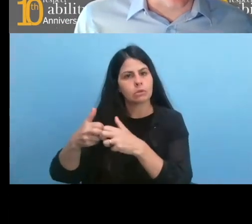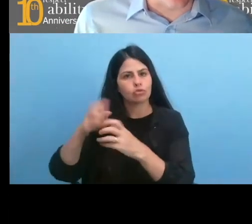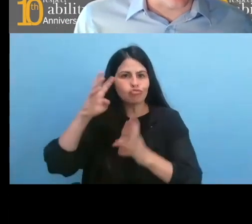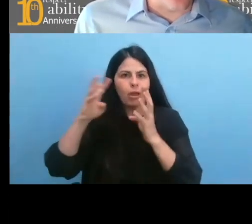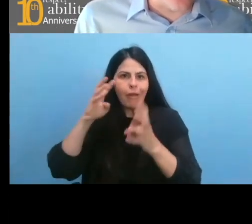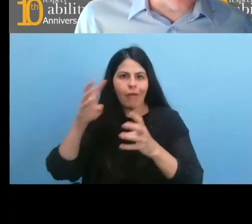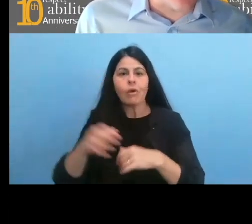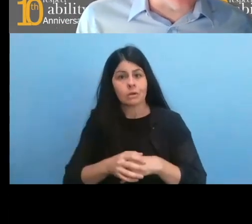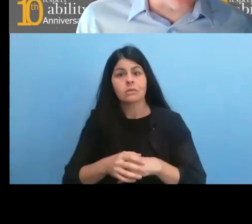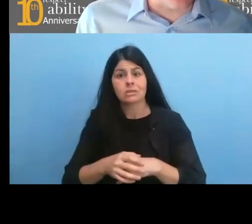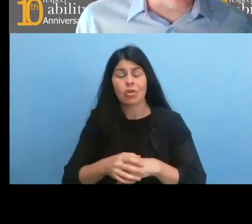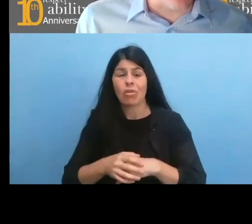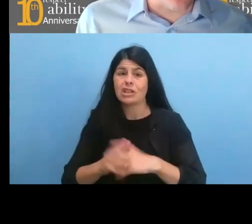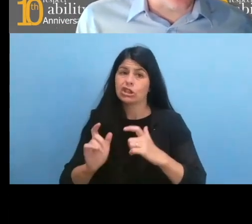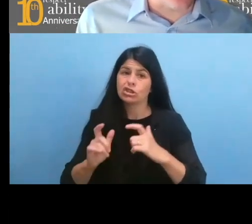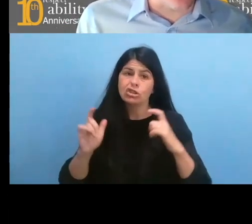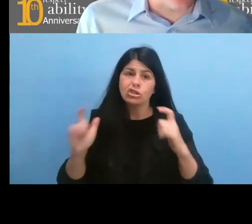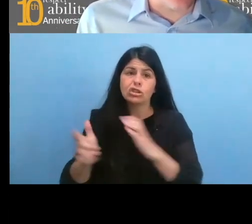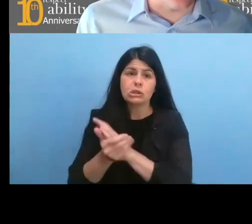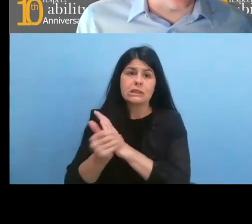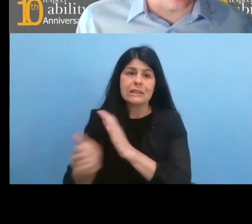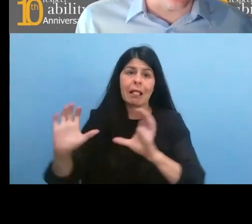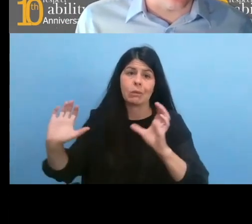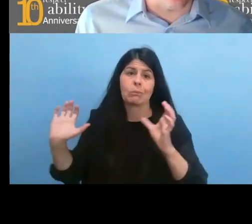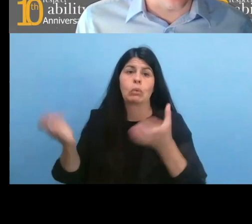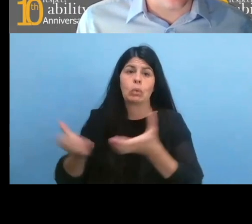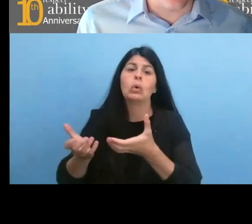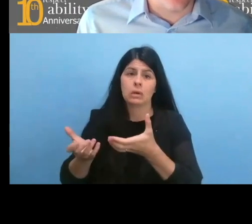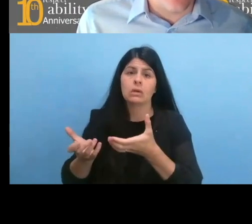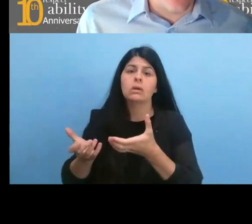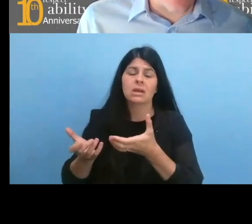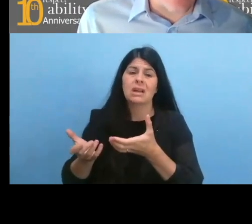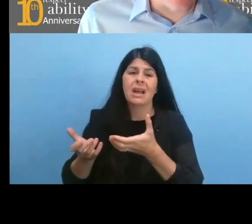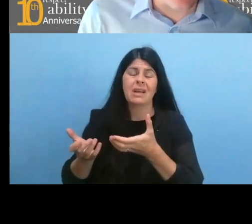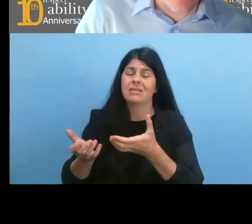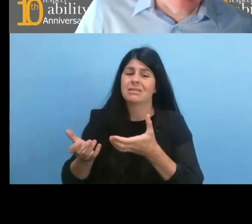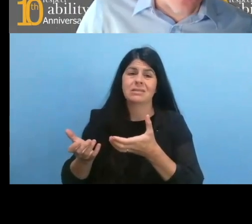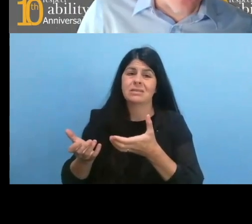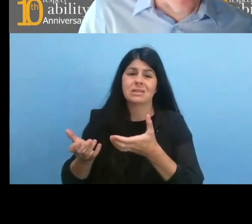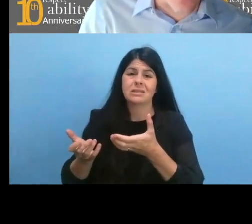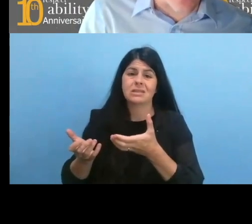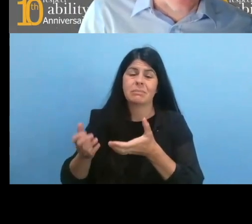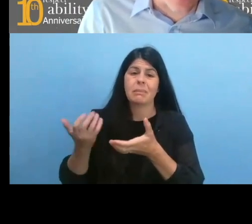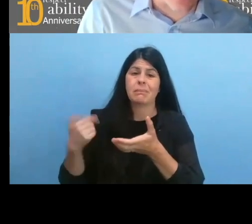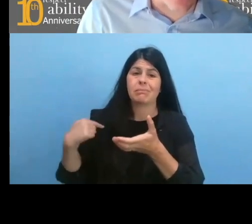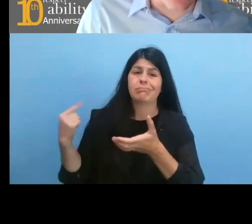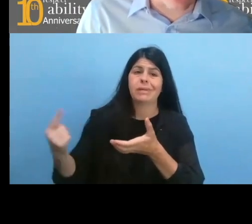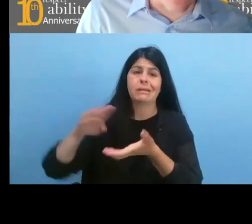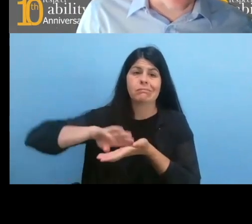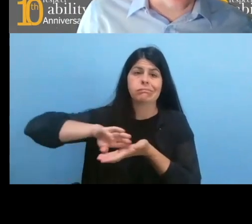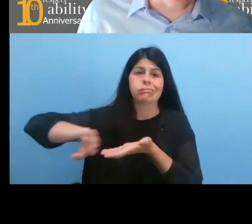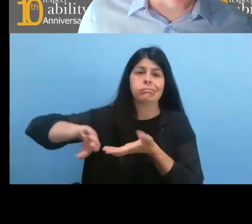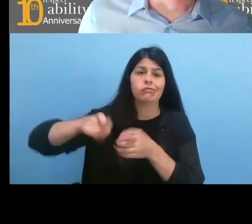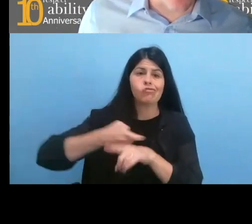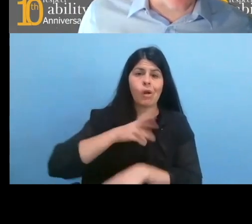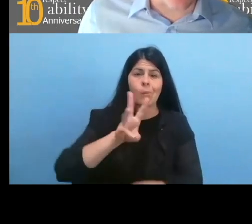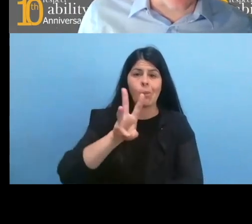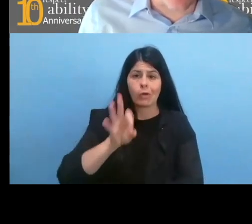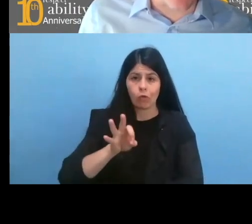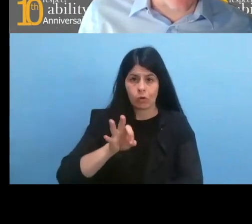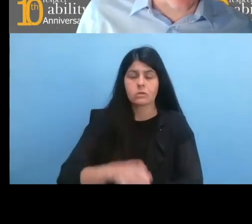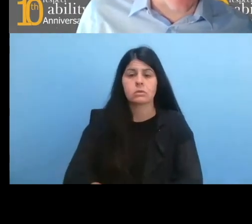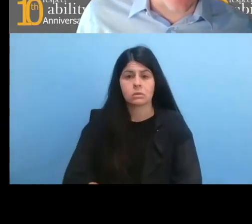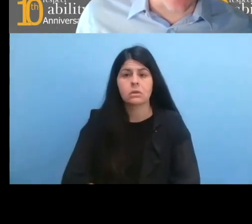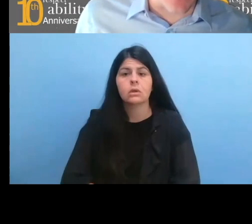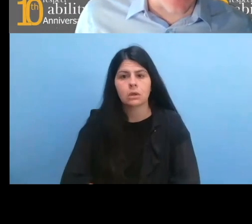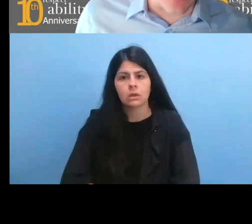untapped talent pool, as I mentioned, disproportionately excluded from the workforce. And of course, like I said, because 1 in 4 Americans is